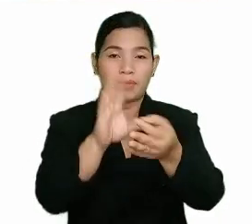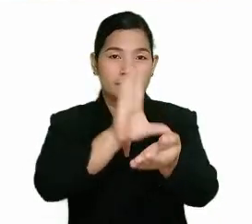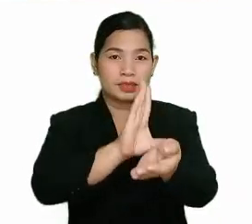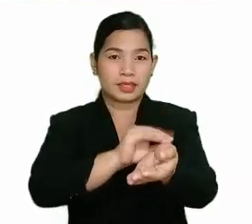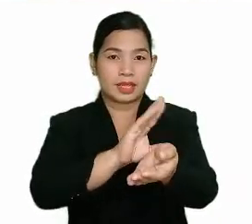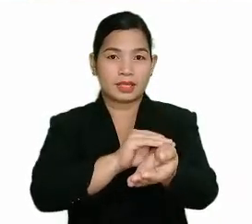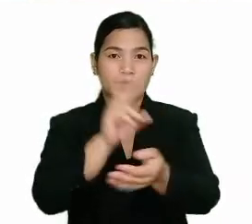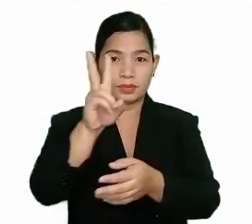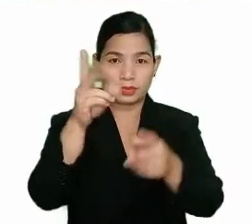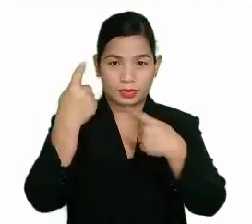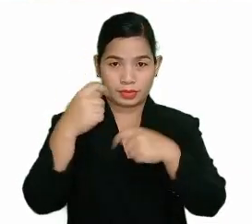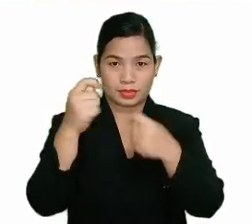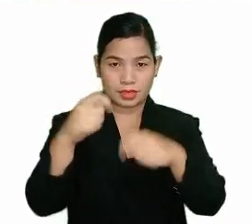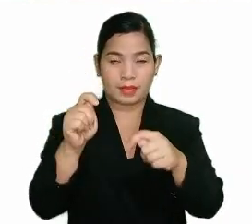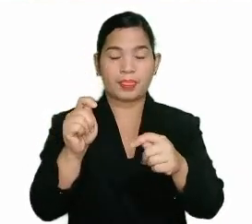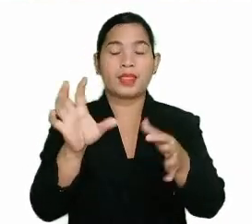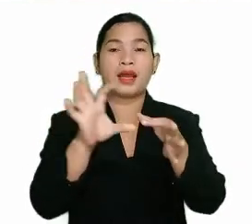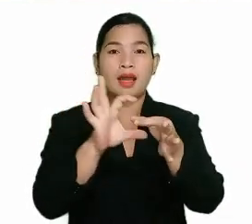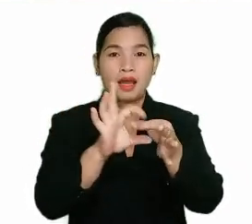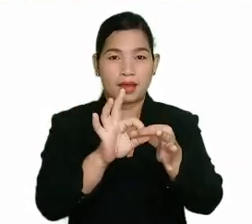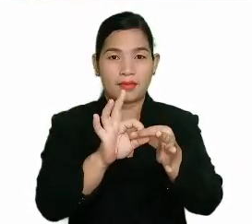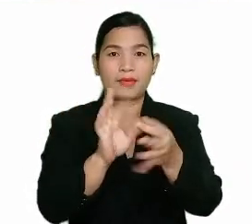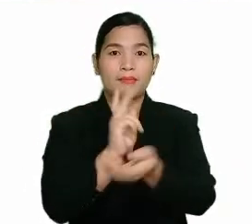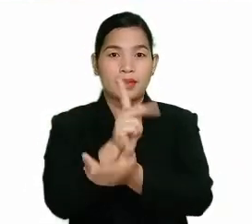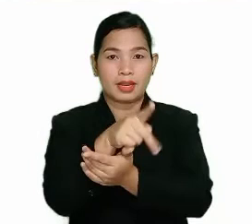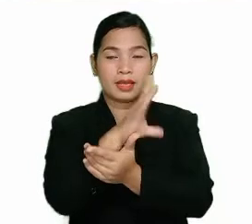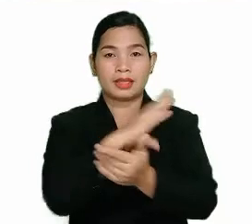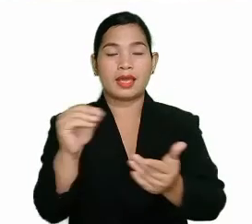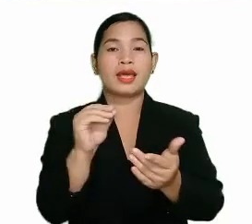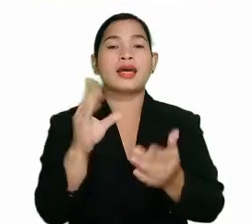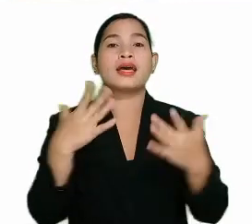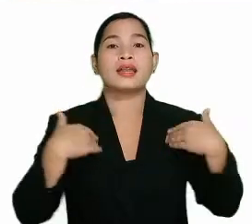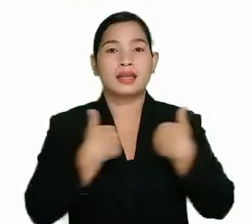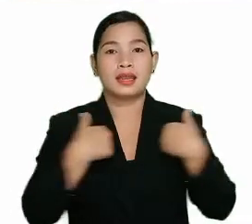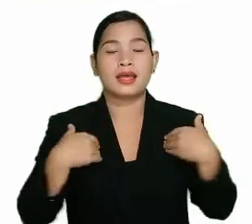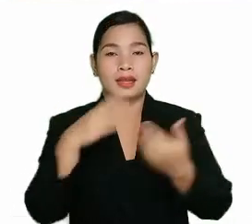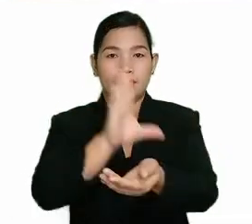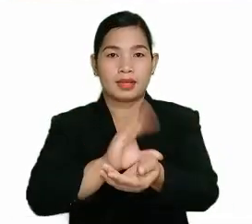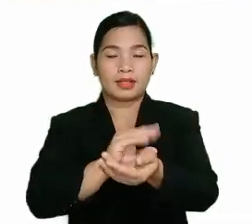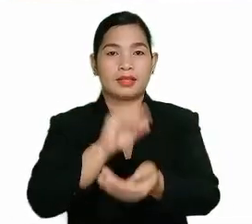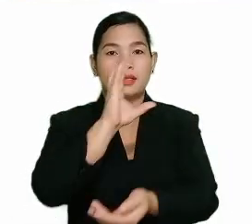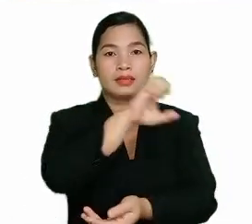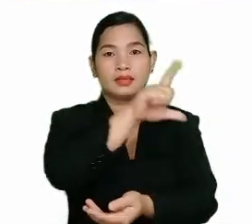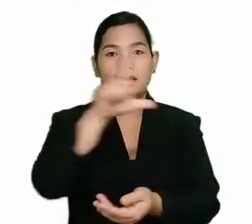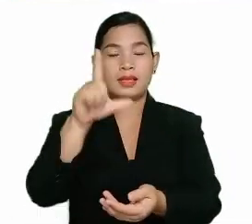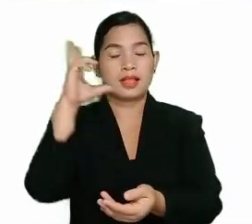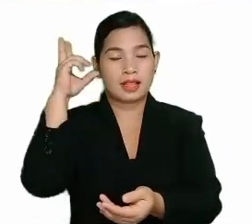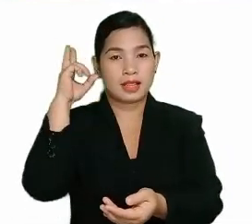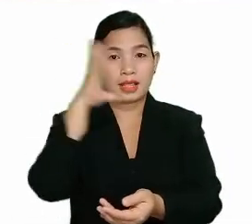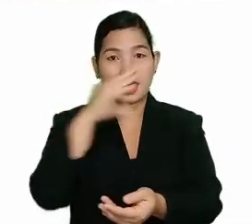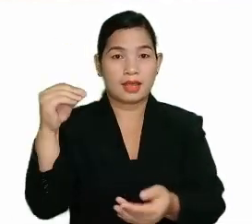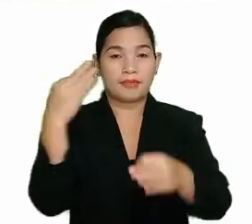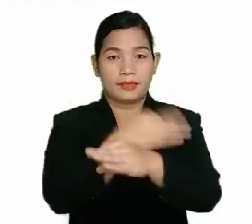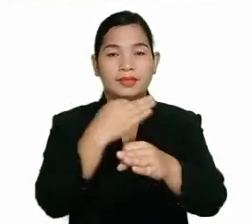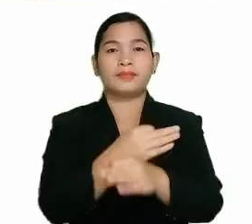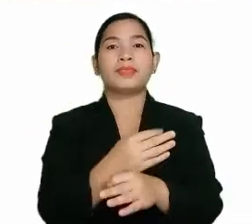prokaryotic and eukaryotic cells of animal and plant cells and their purposes. So, go get